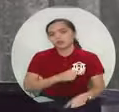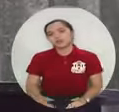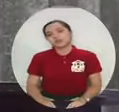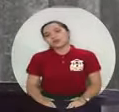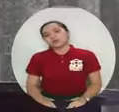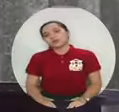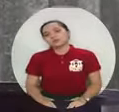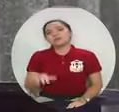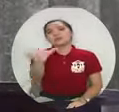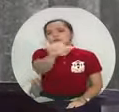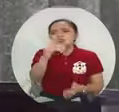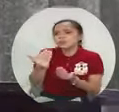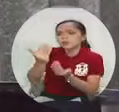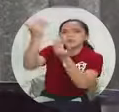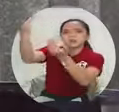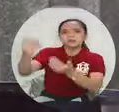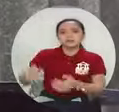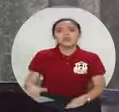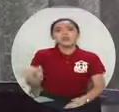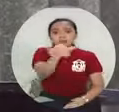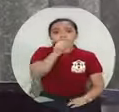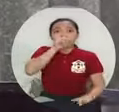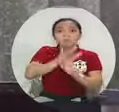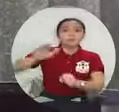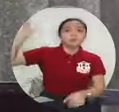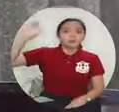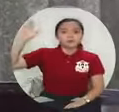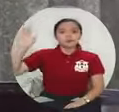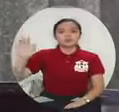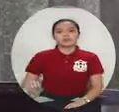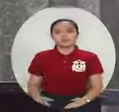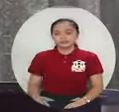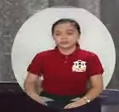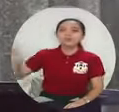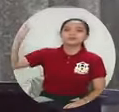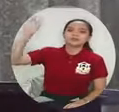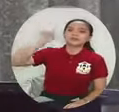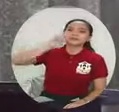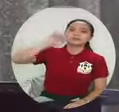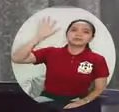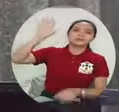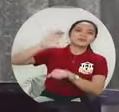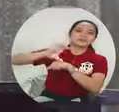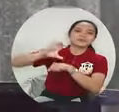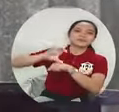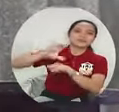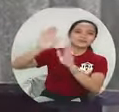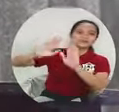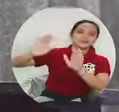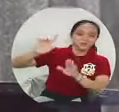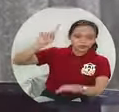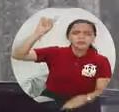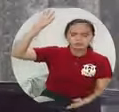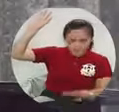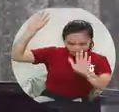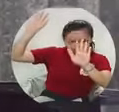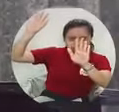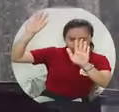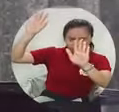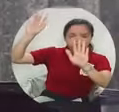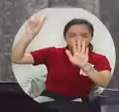is defined as a promise. It is a promise to do. It is a promise to do or a promise to give